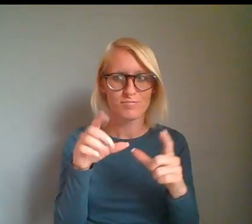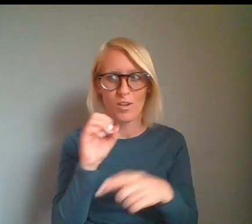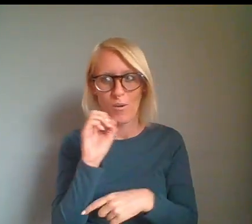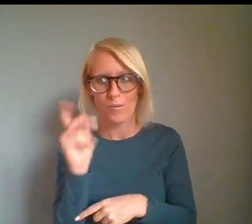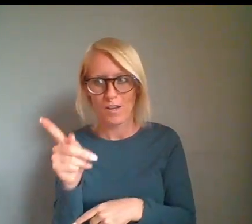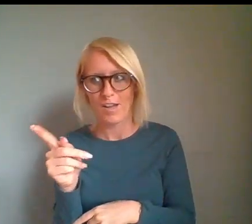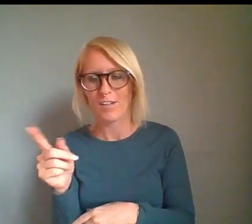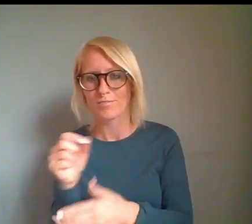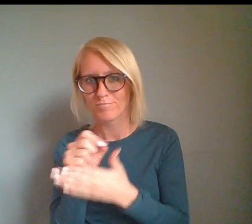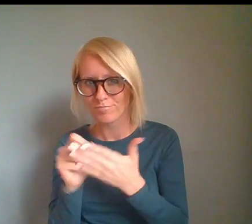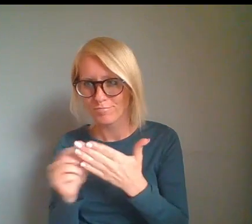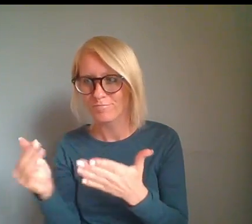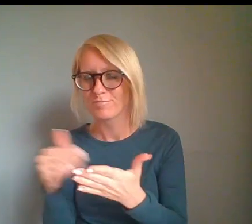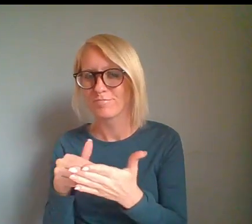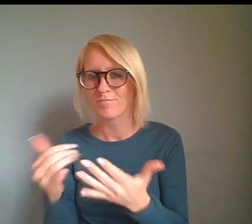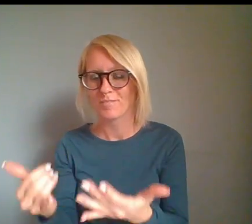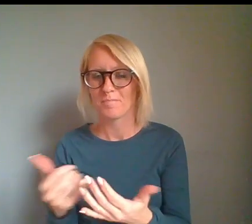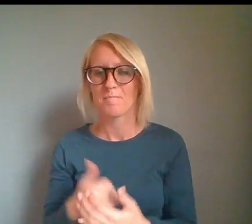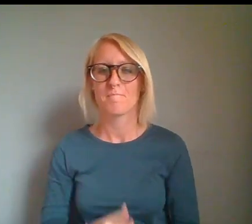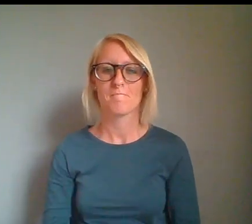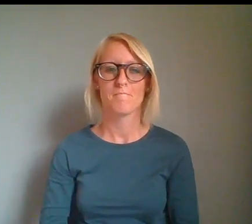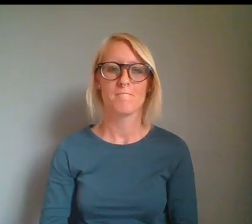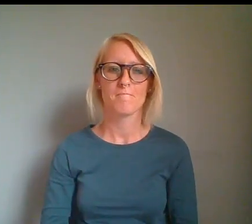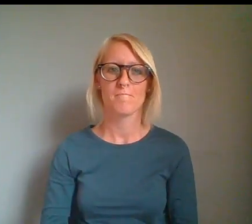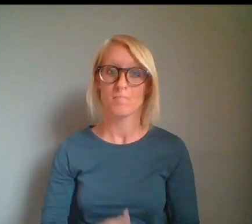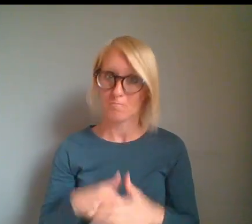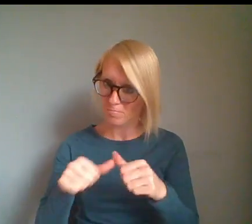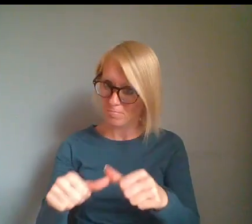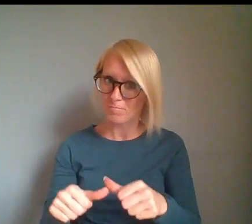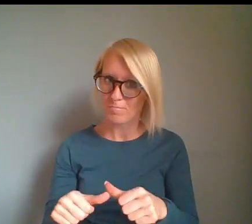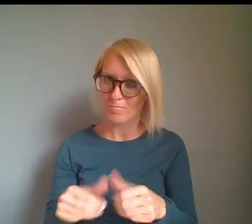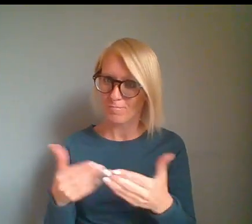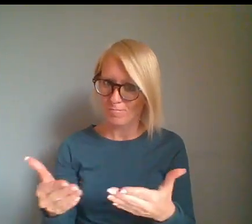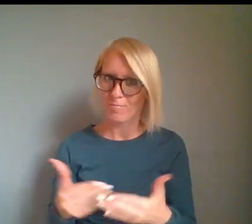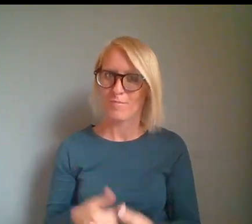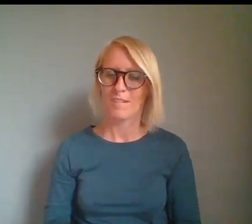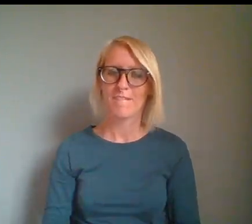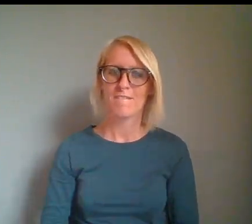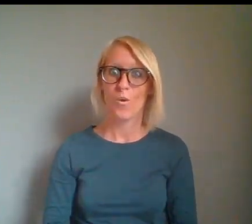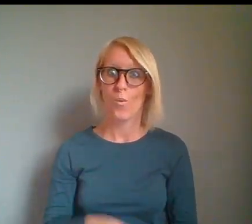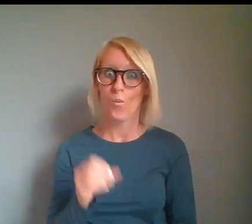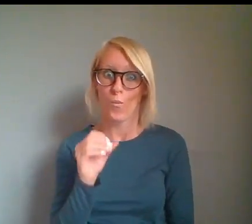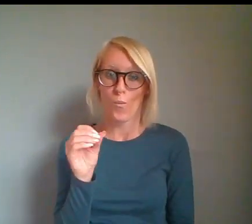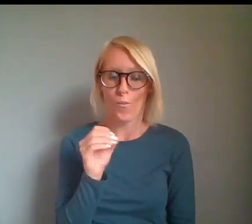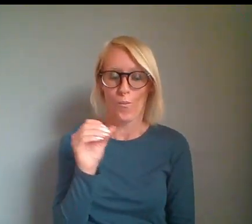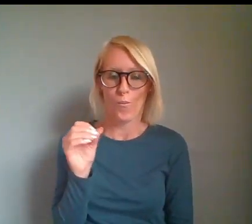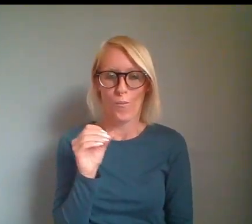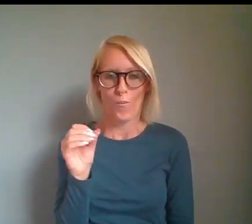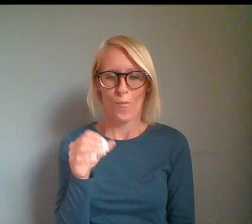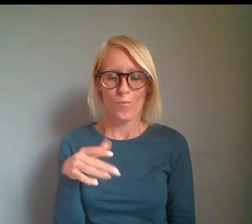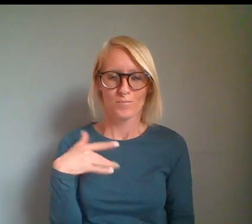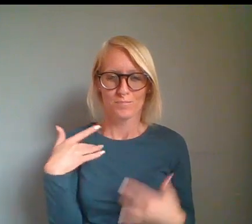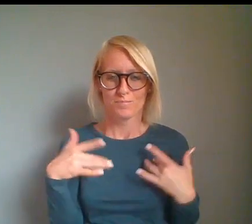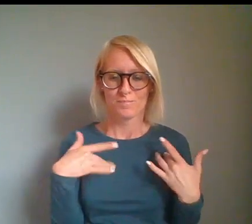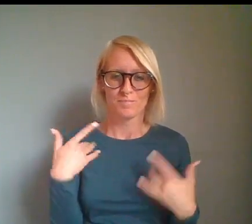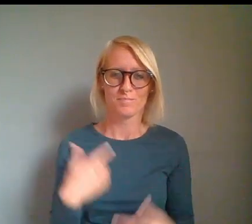Okay, go draw yours now. Go on. Woo.